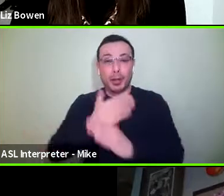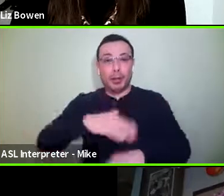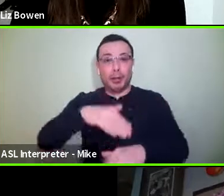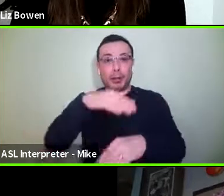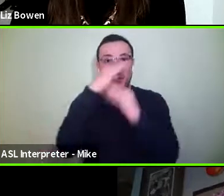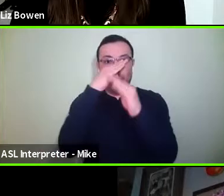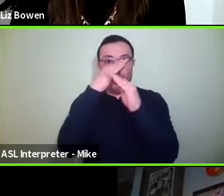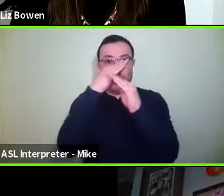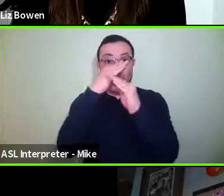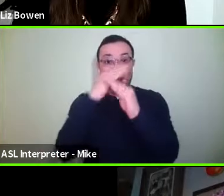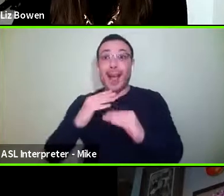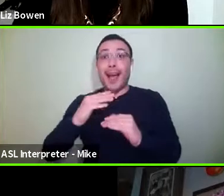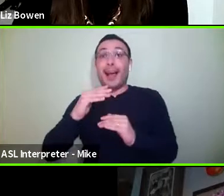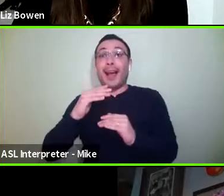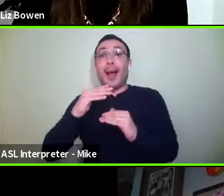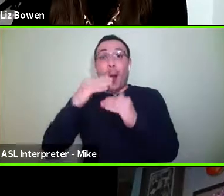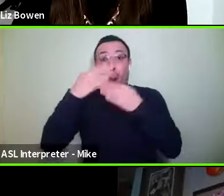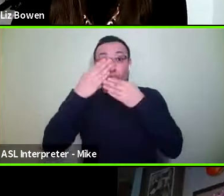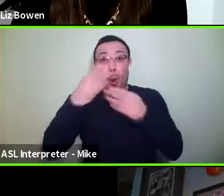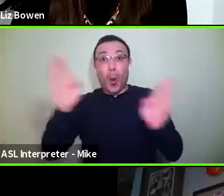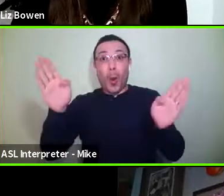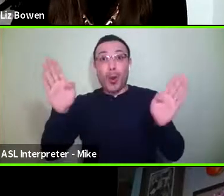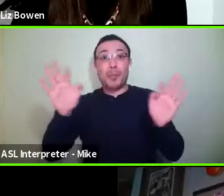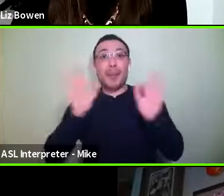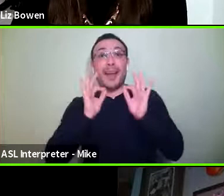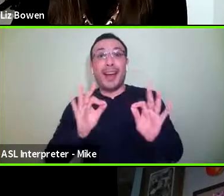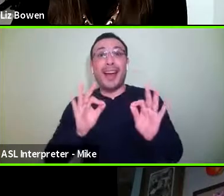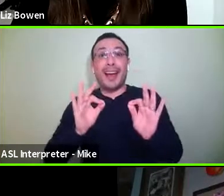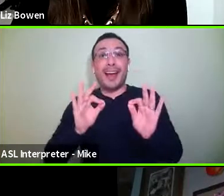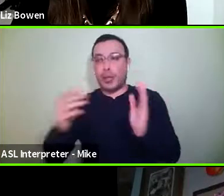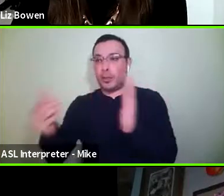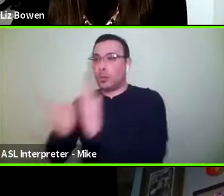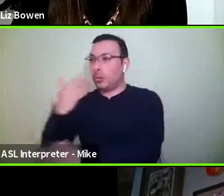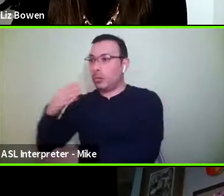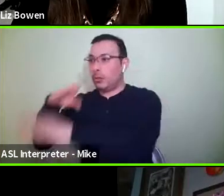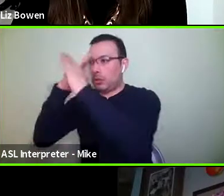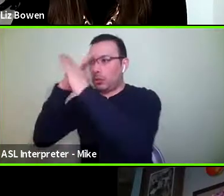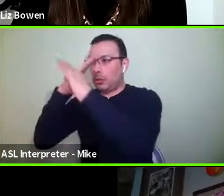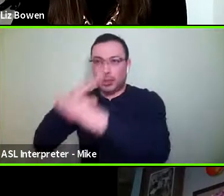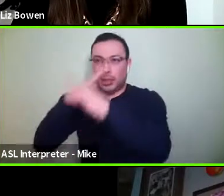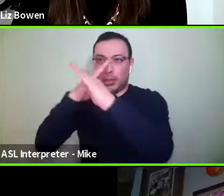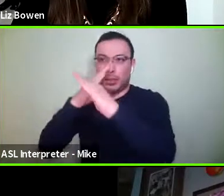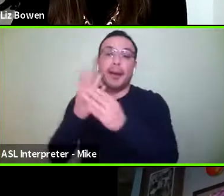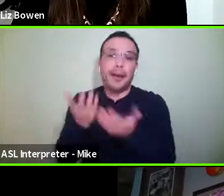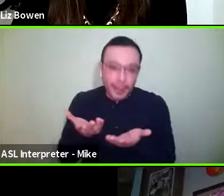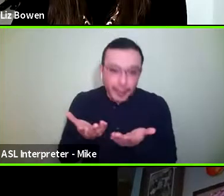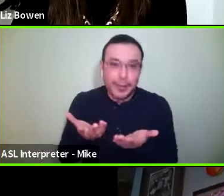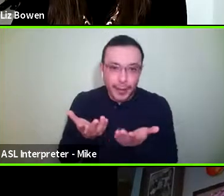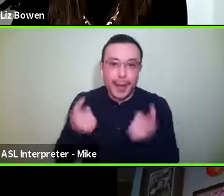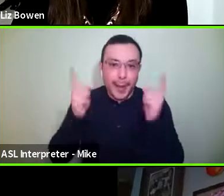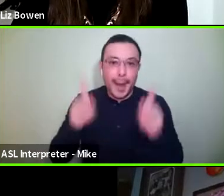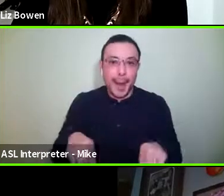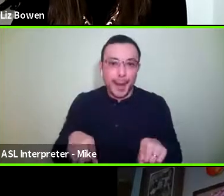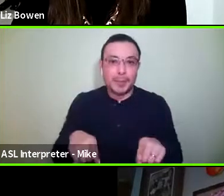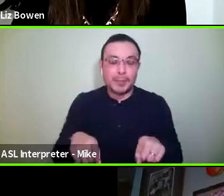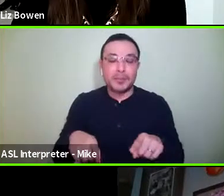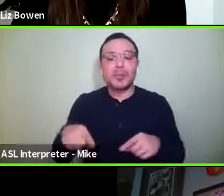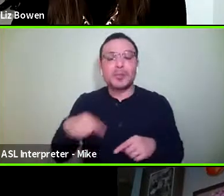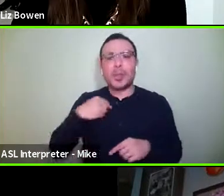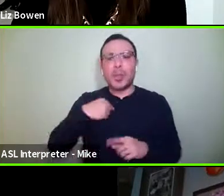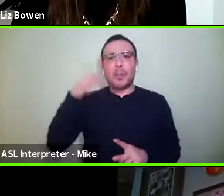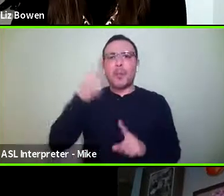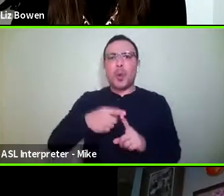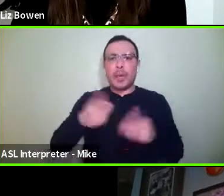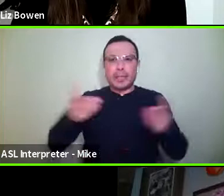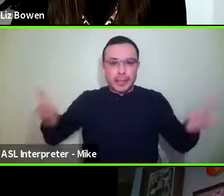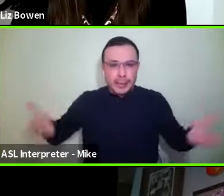so I want us to remember that our part of what we're doing here in this series is to